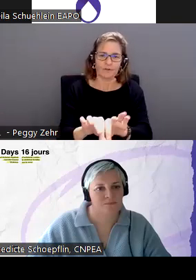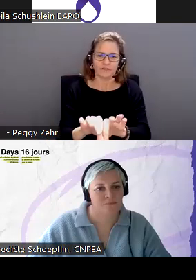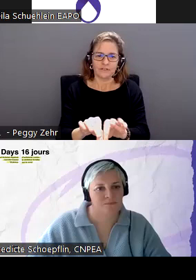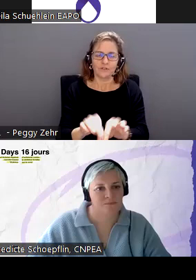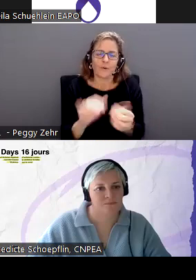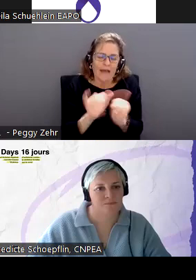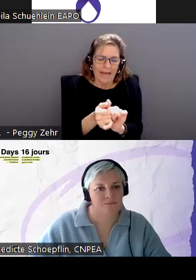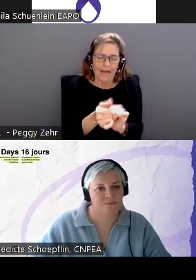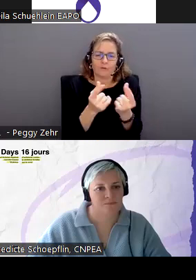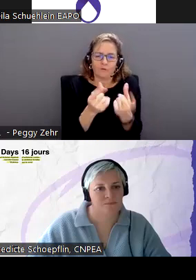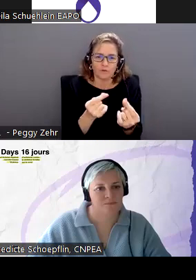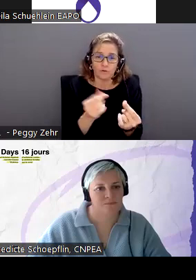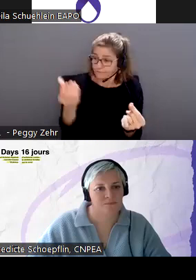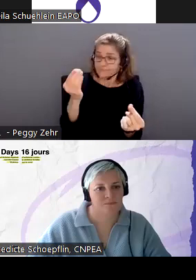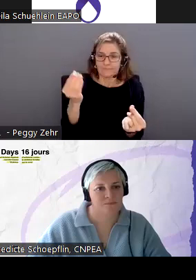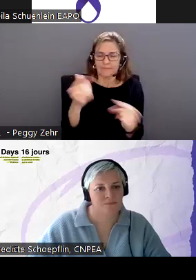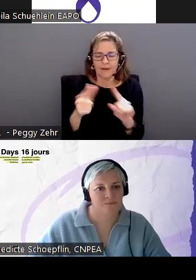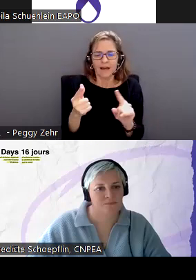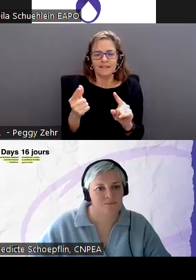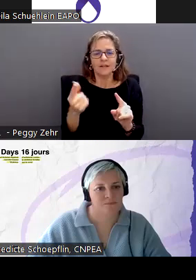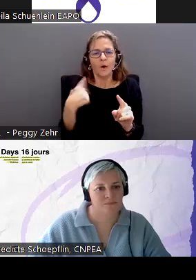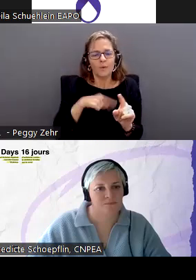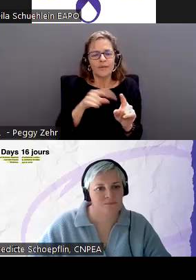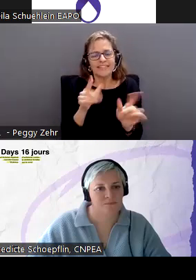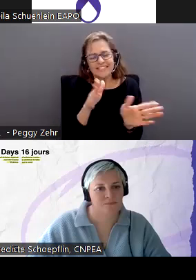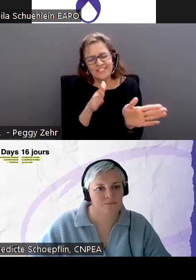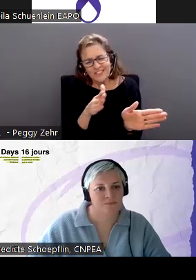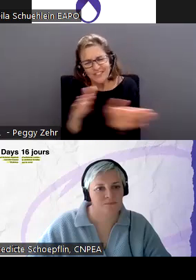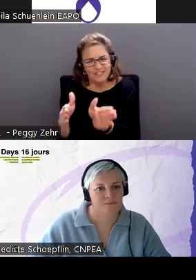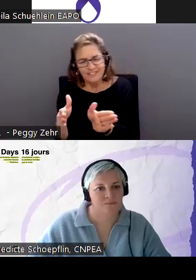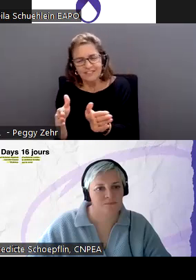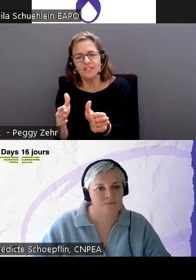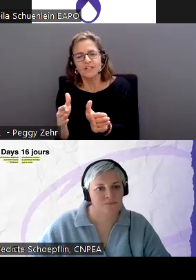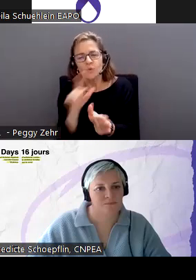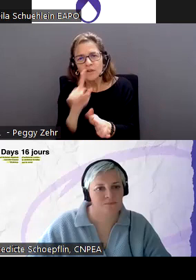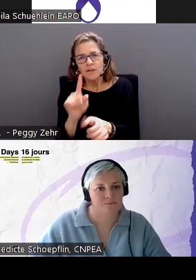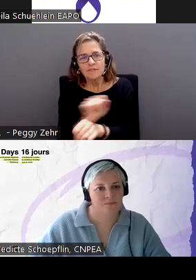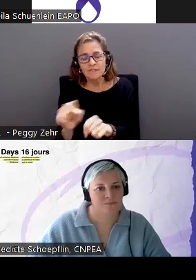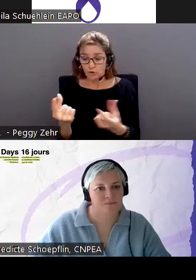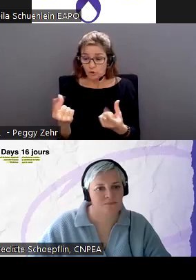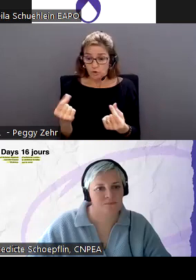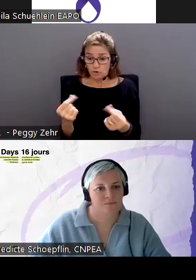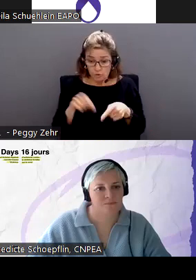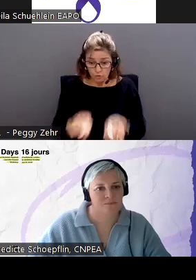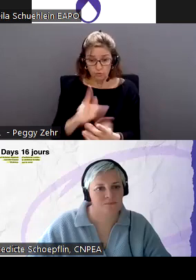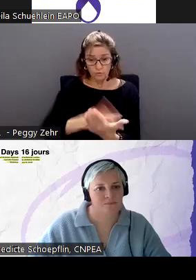really leaning into what can we do that would be useful for people. Because, you know, the